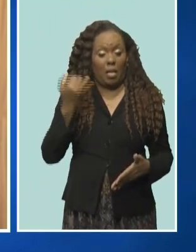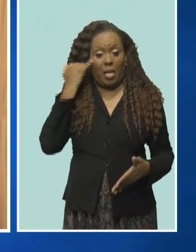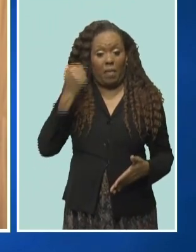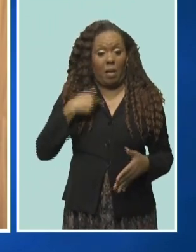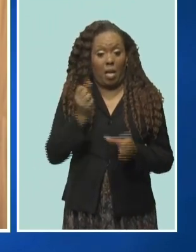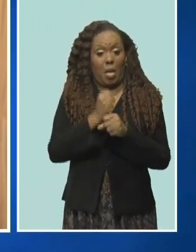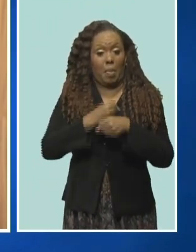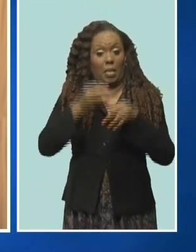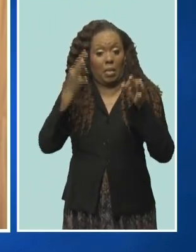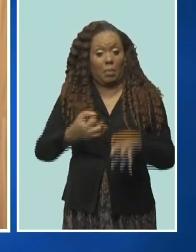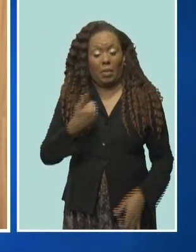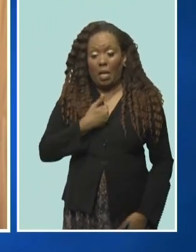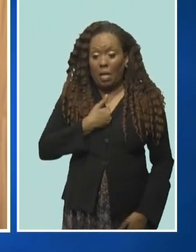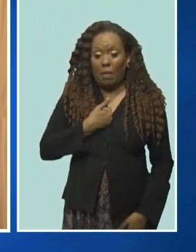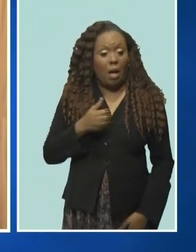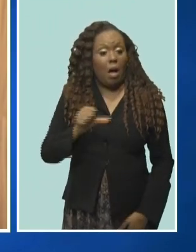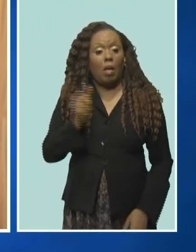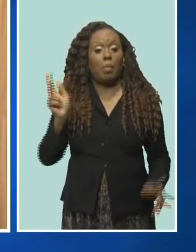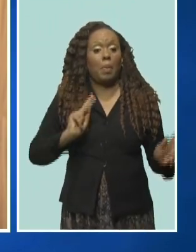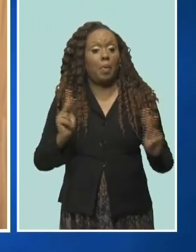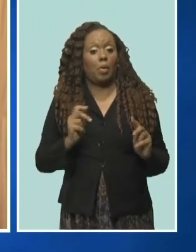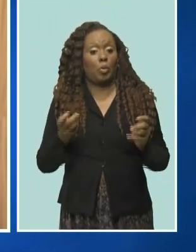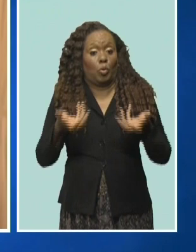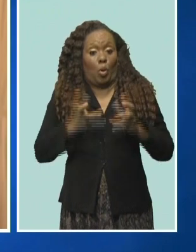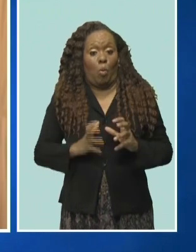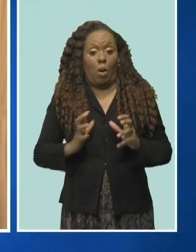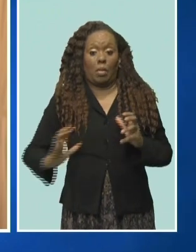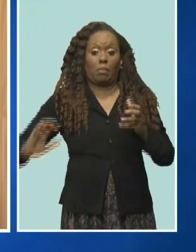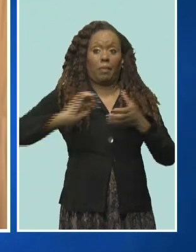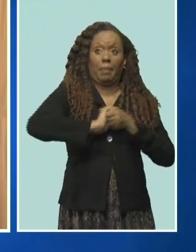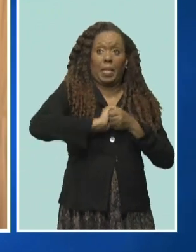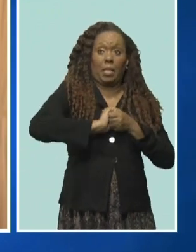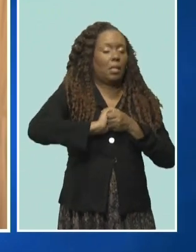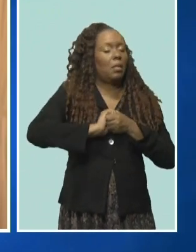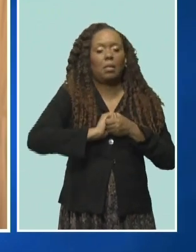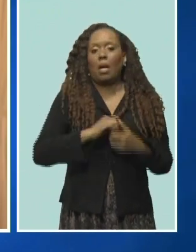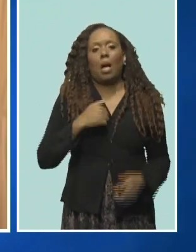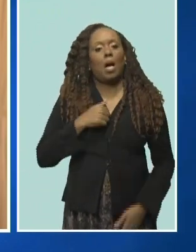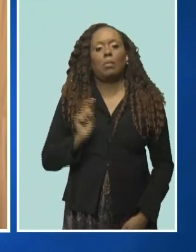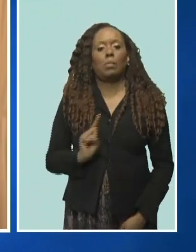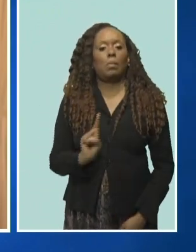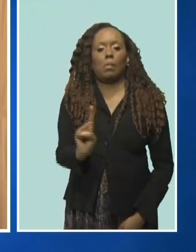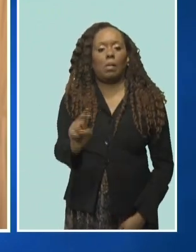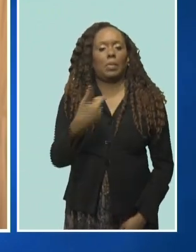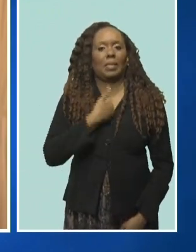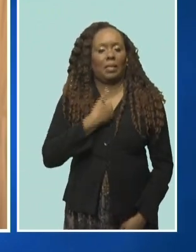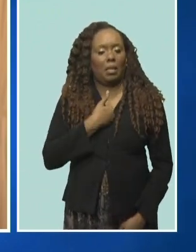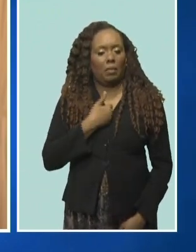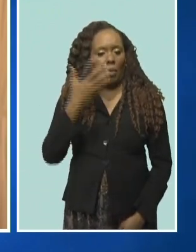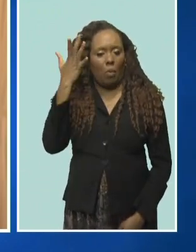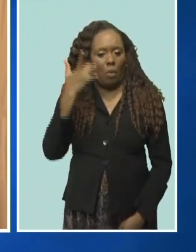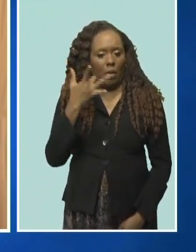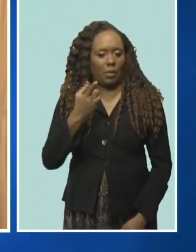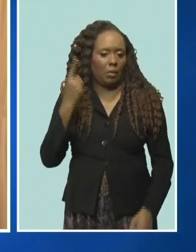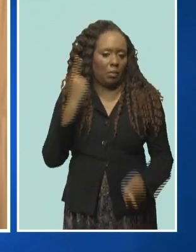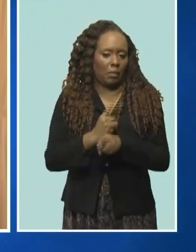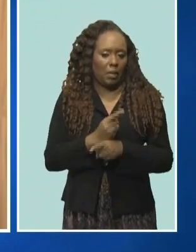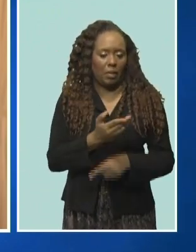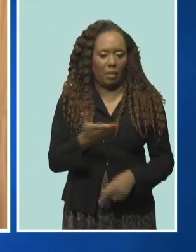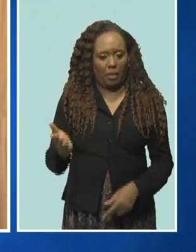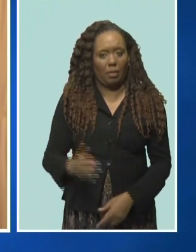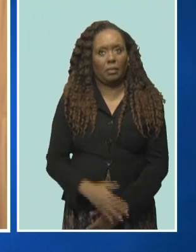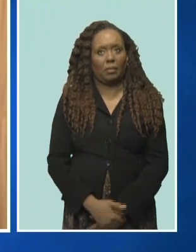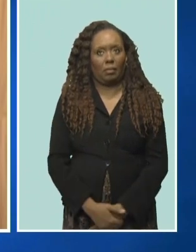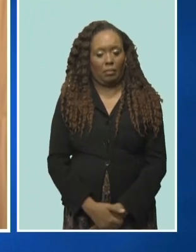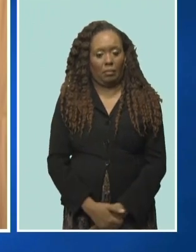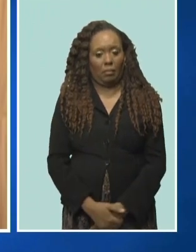some things that you have to be prepared to just do because it is the right thing to do. So